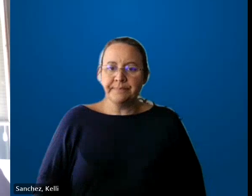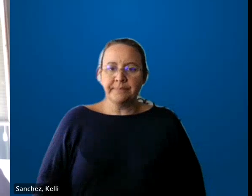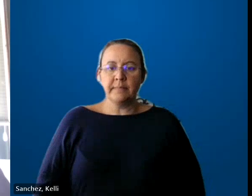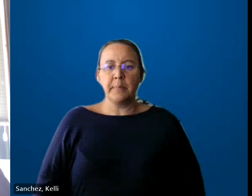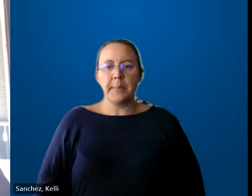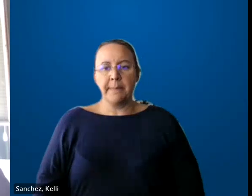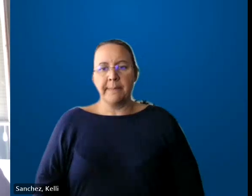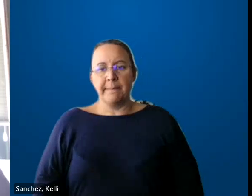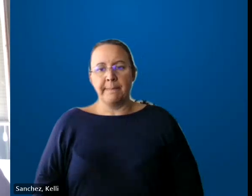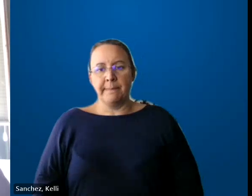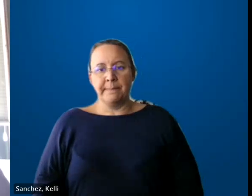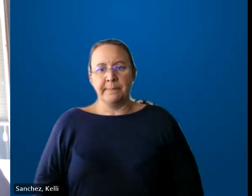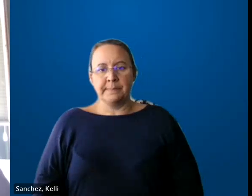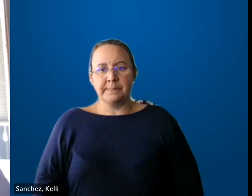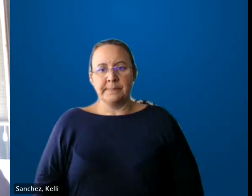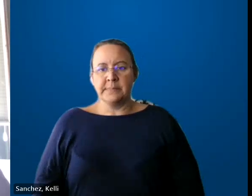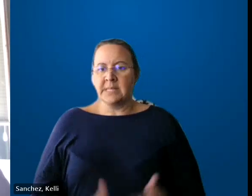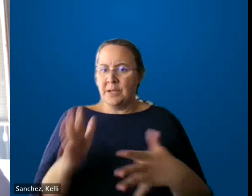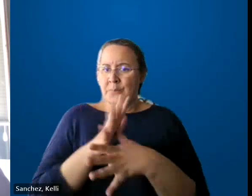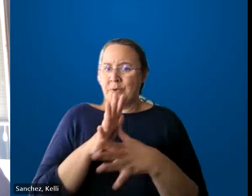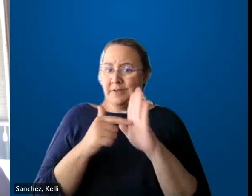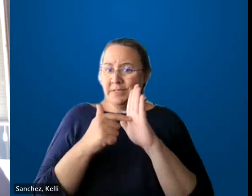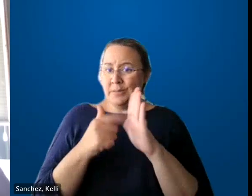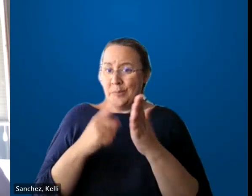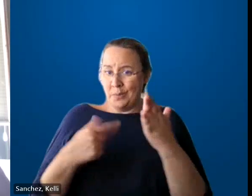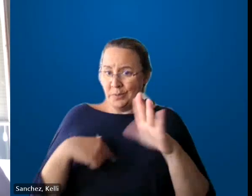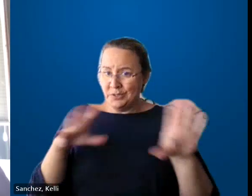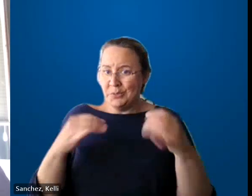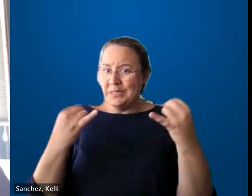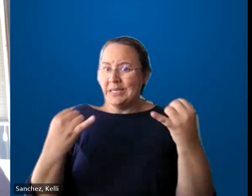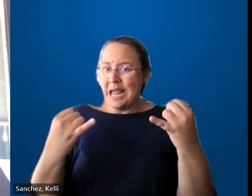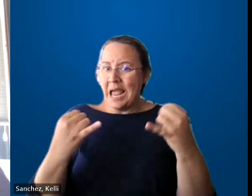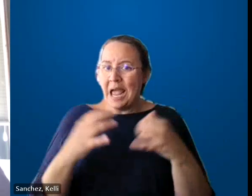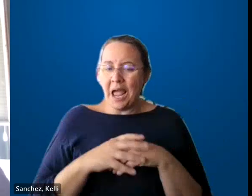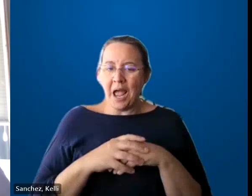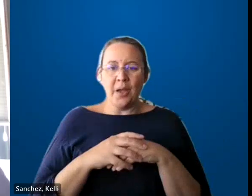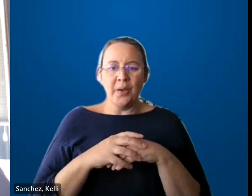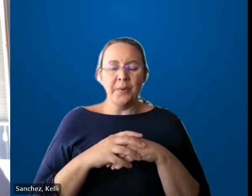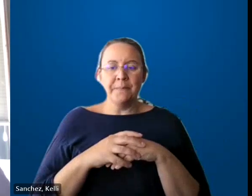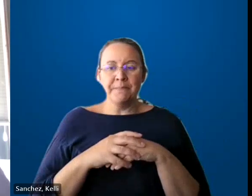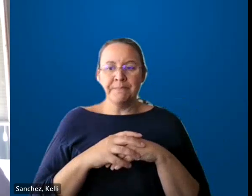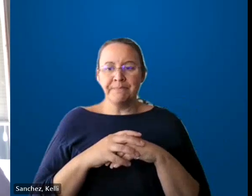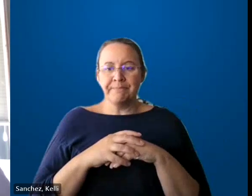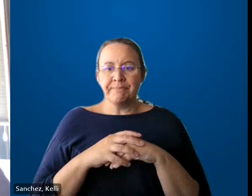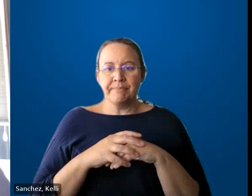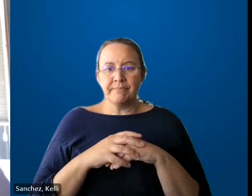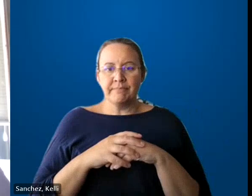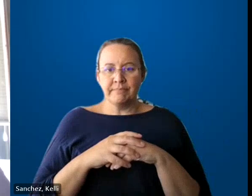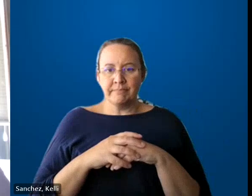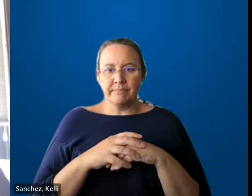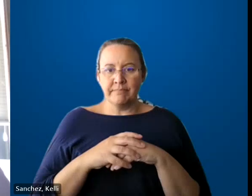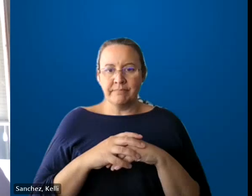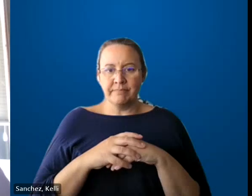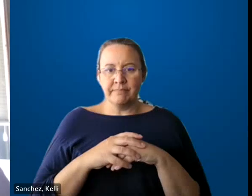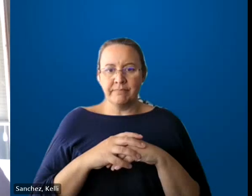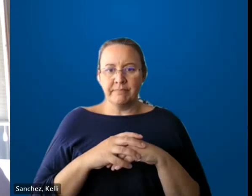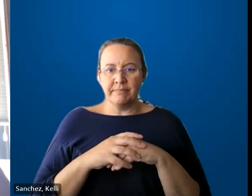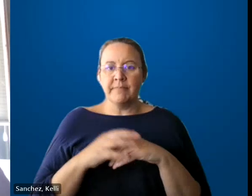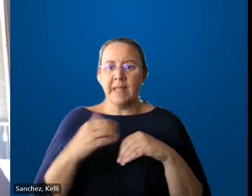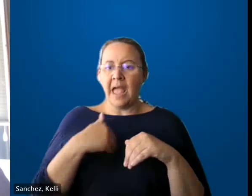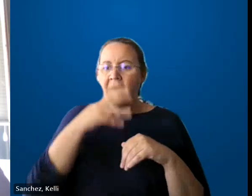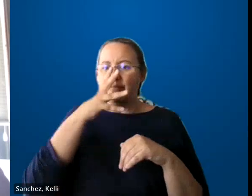Well, I would say a prime example is kind of like what we're doing now, like how we have the